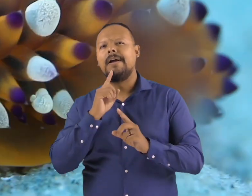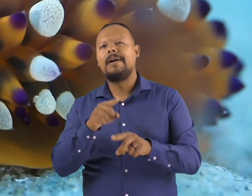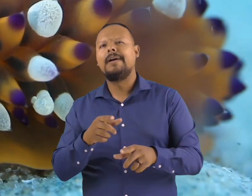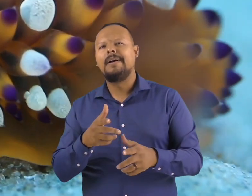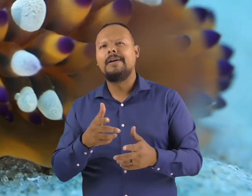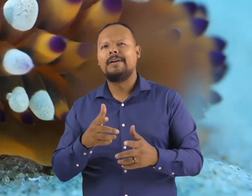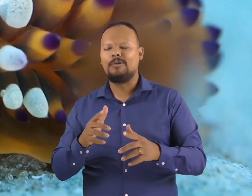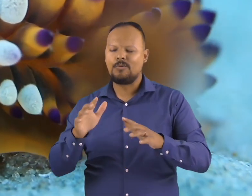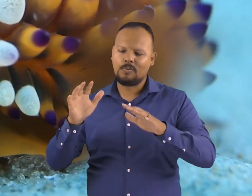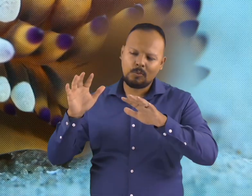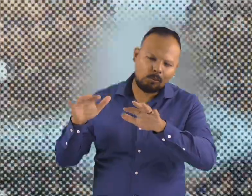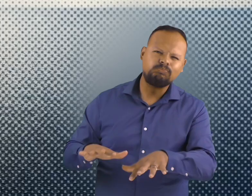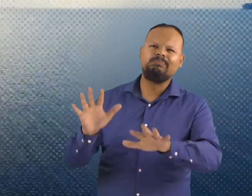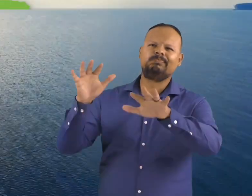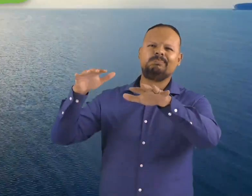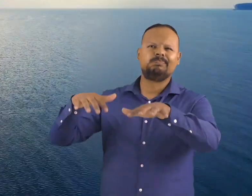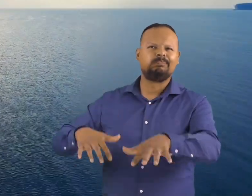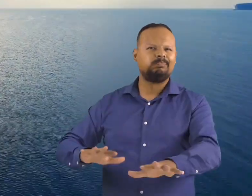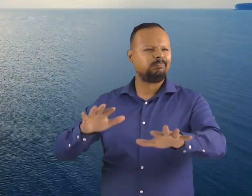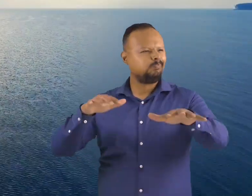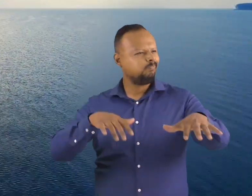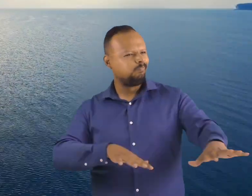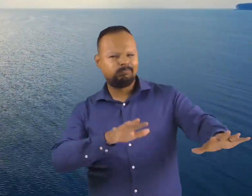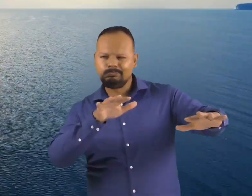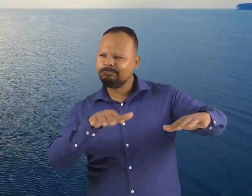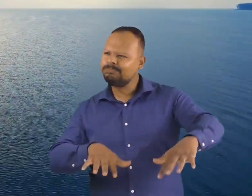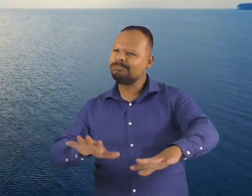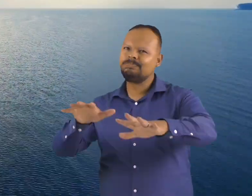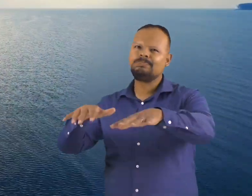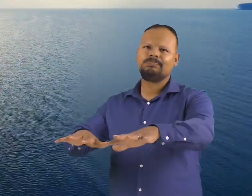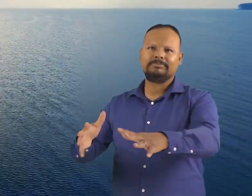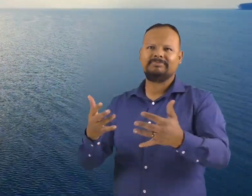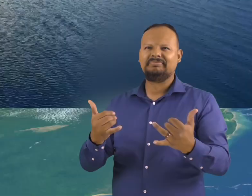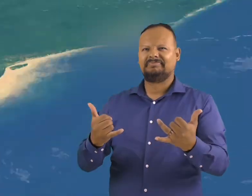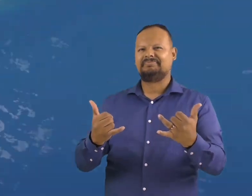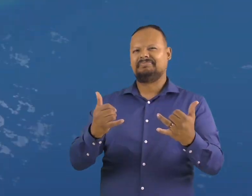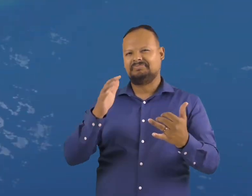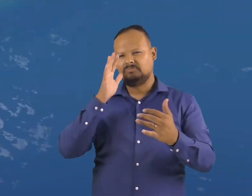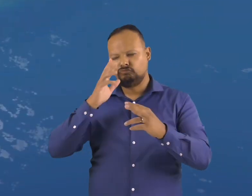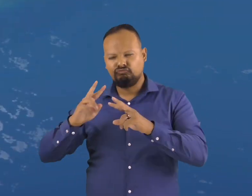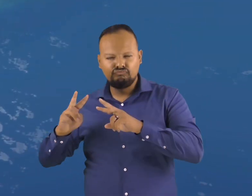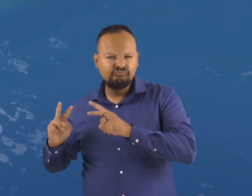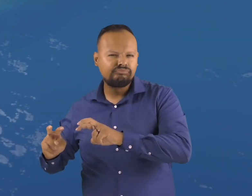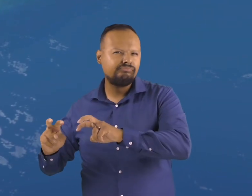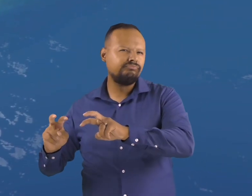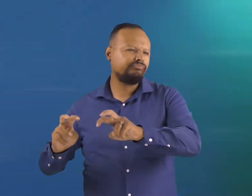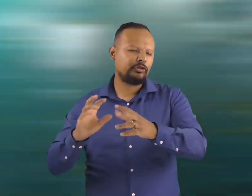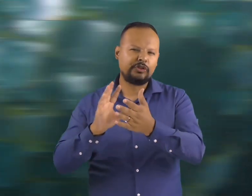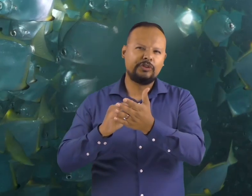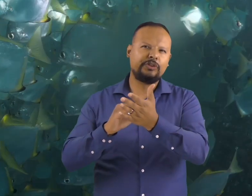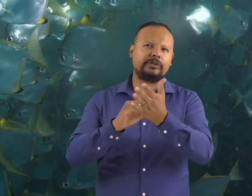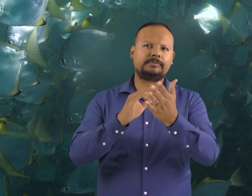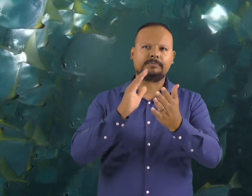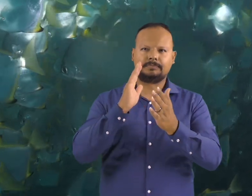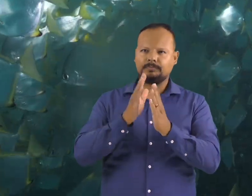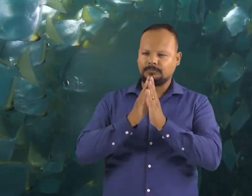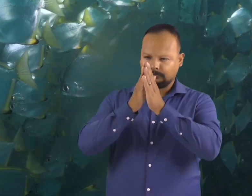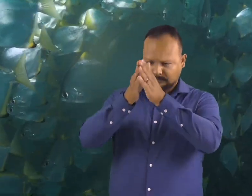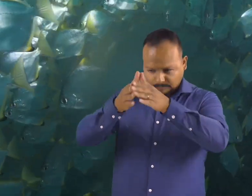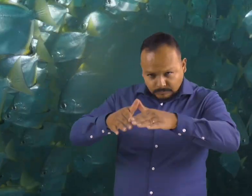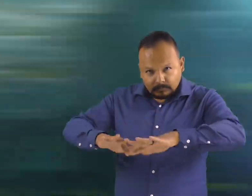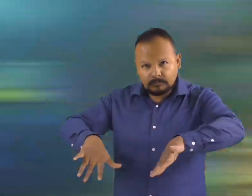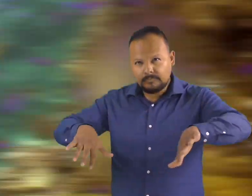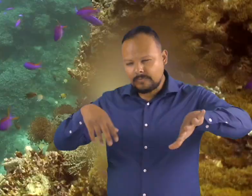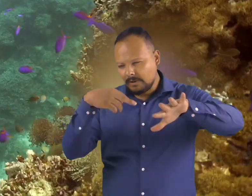The answer is oceans! And today we are going to take a deep